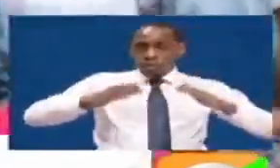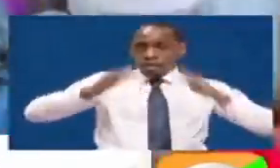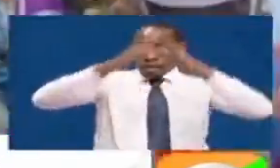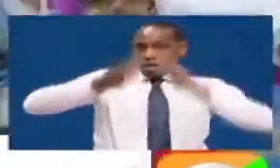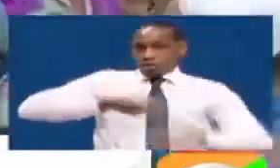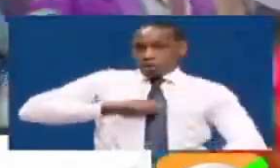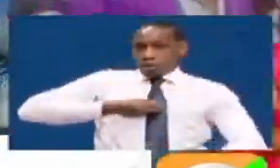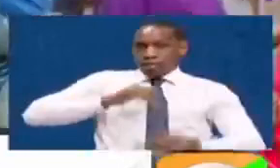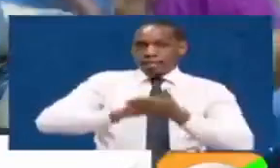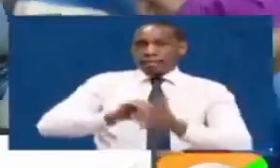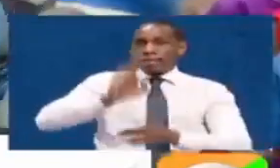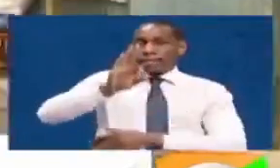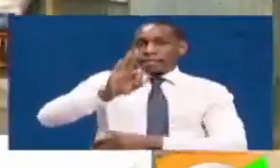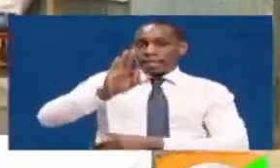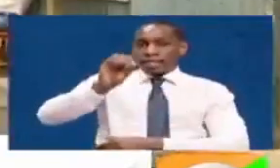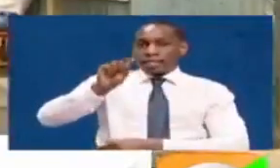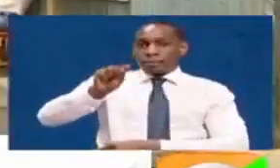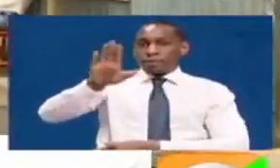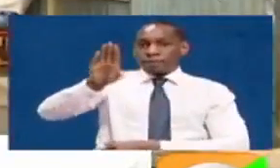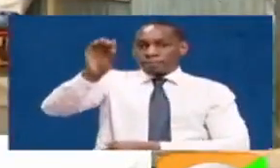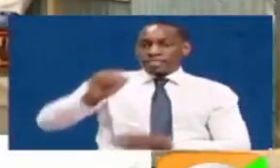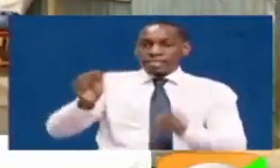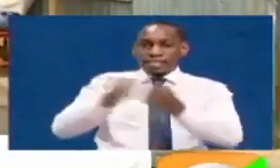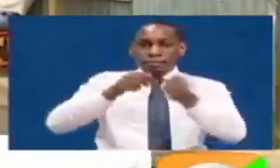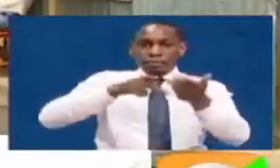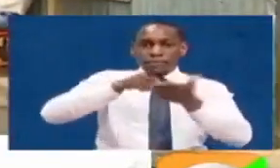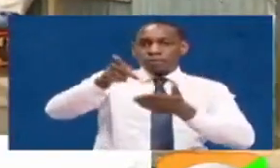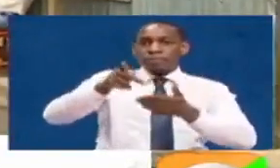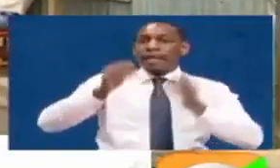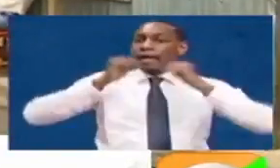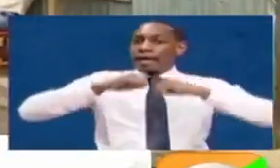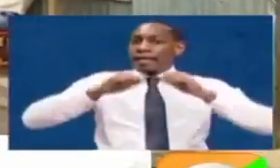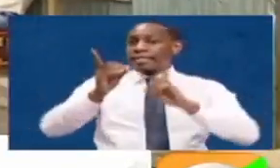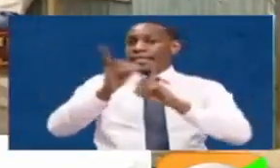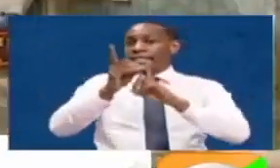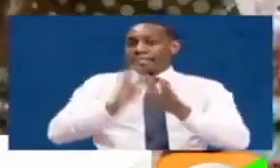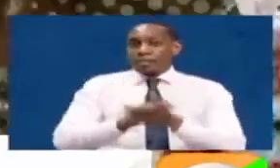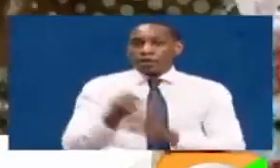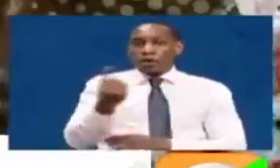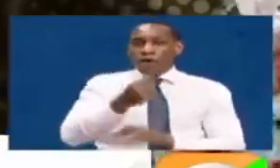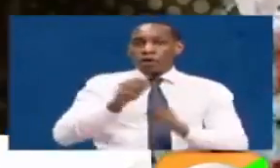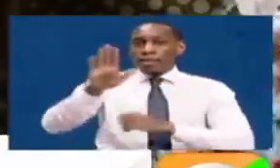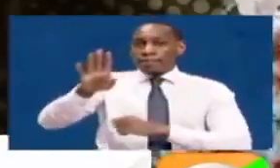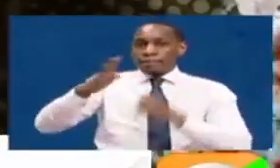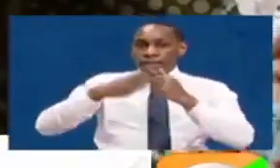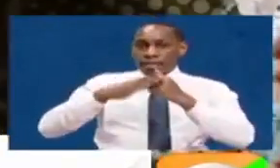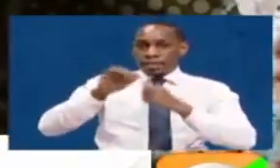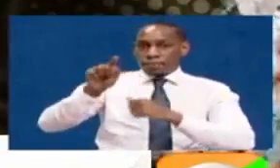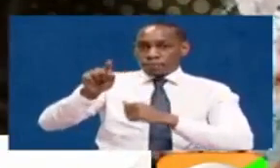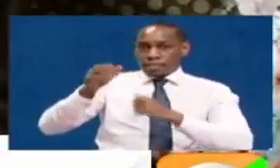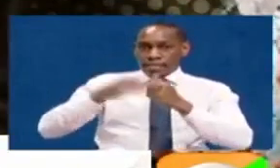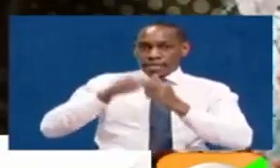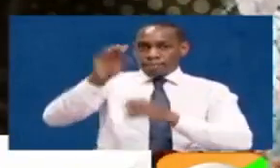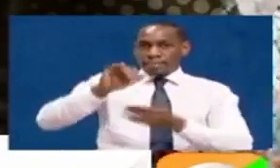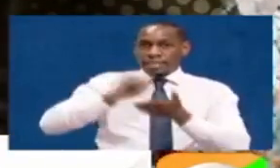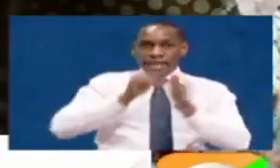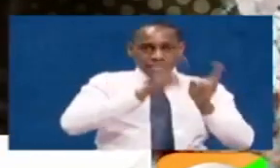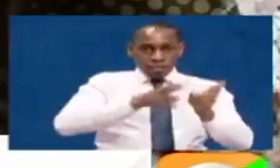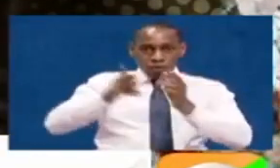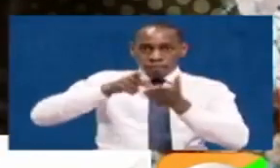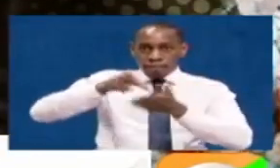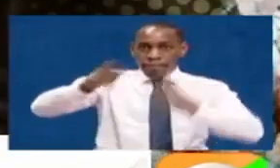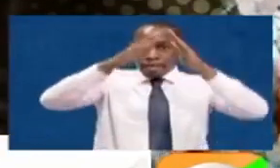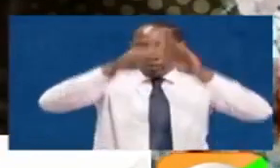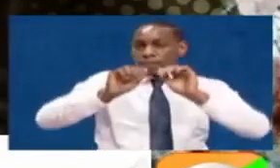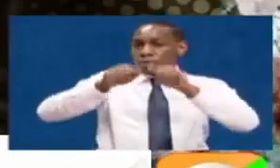landlords, a whopping 30.5% were unable to pay on the agreed date. Only 59.8% of those who usually pay